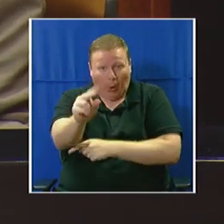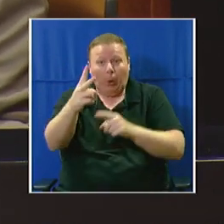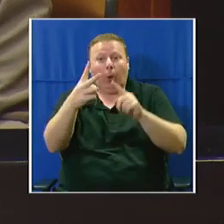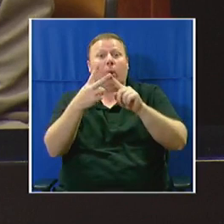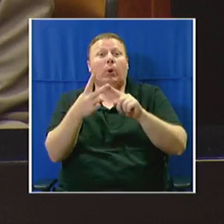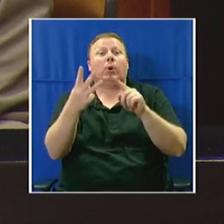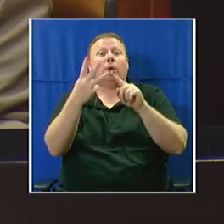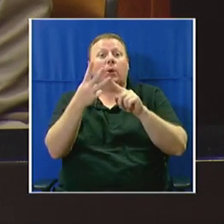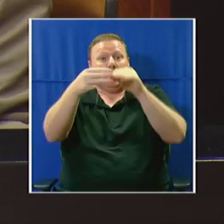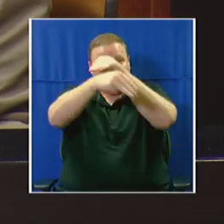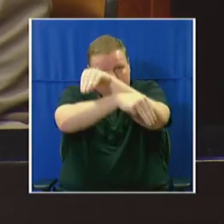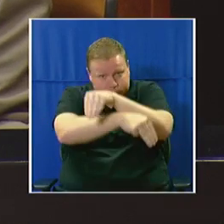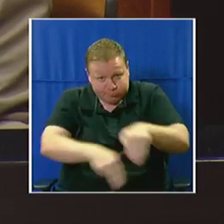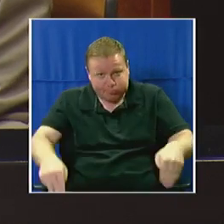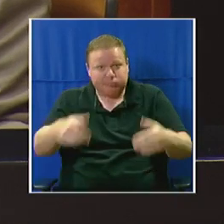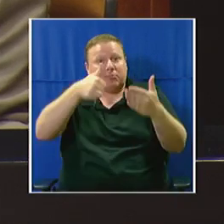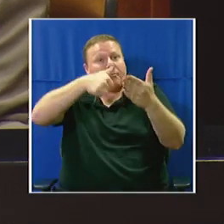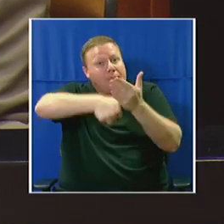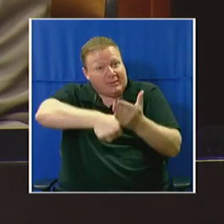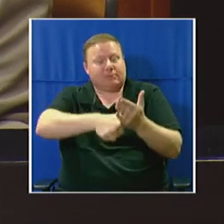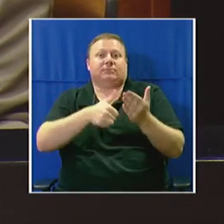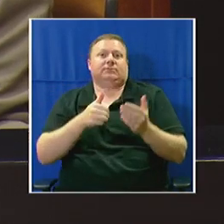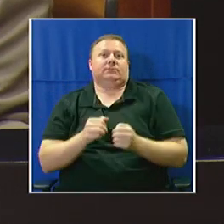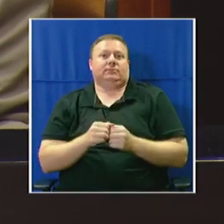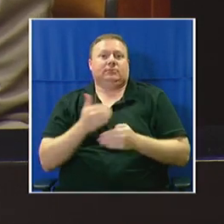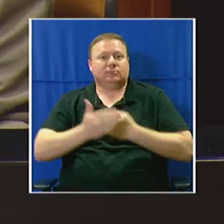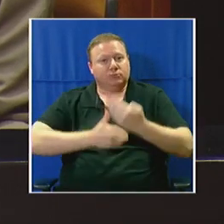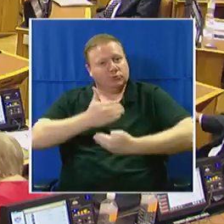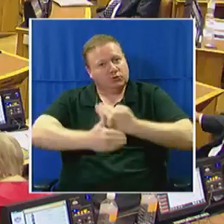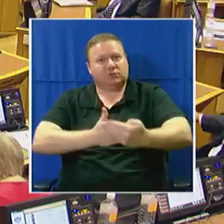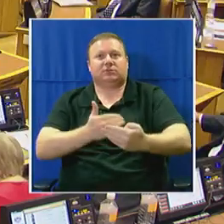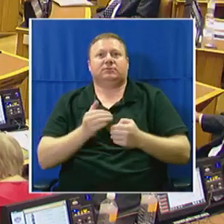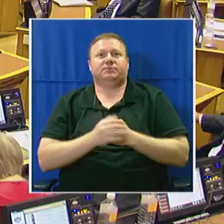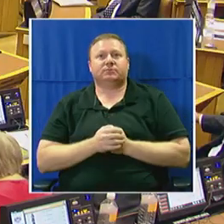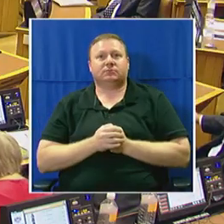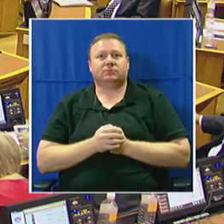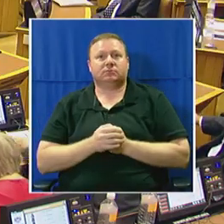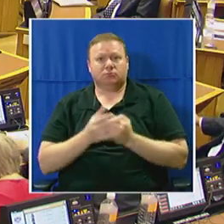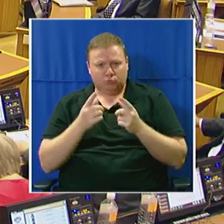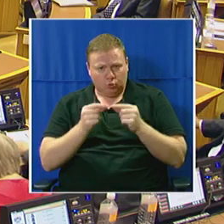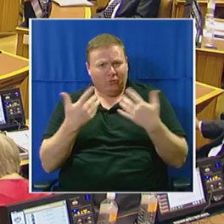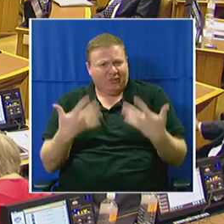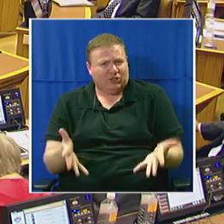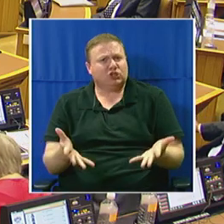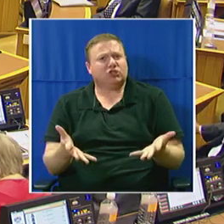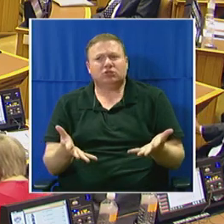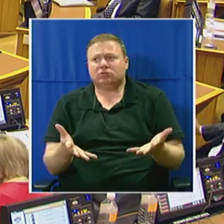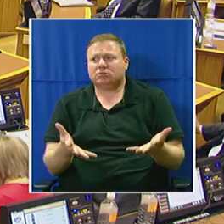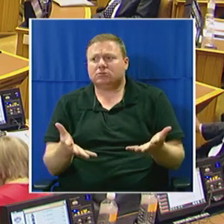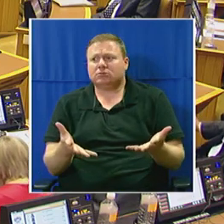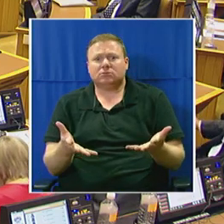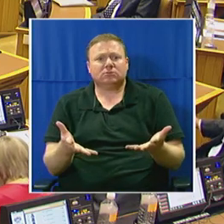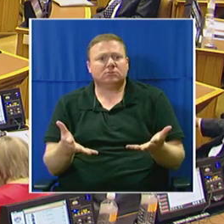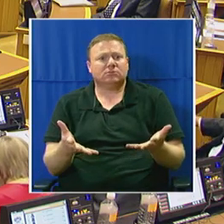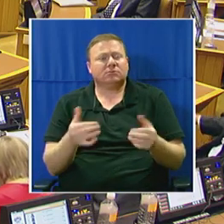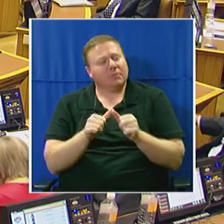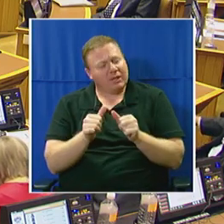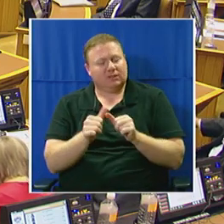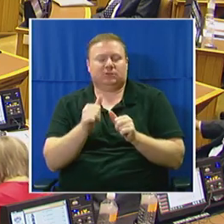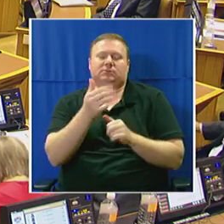said I now invite you to record your presence by pressing the